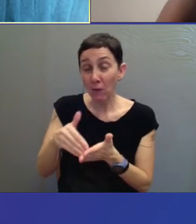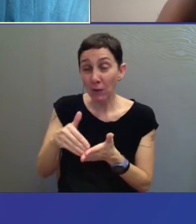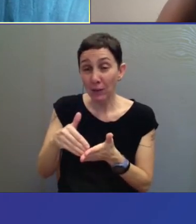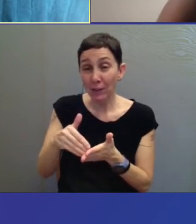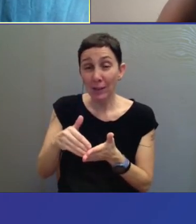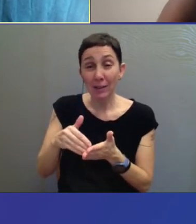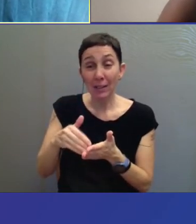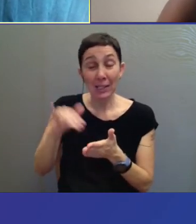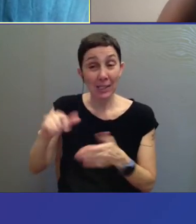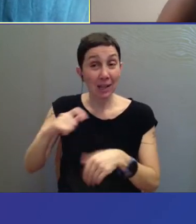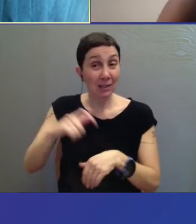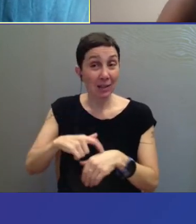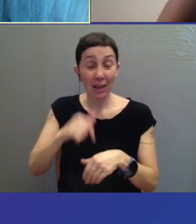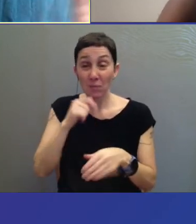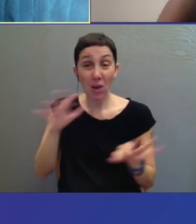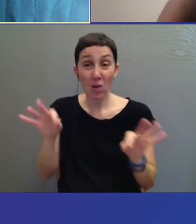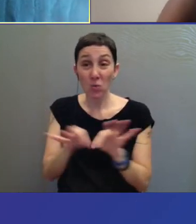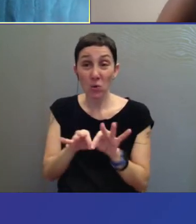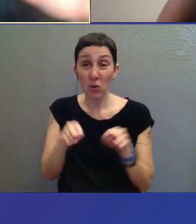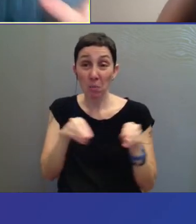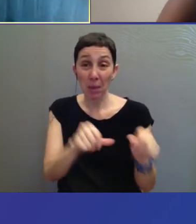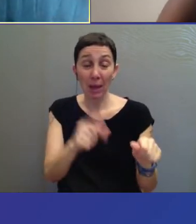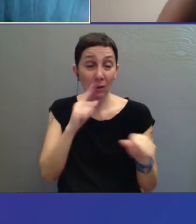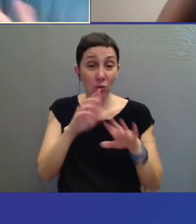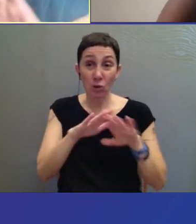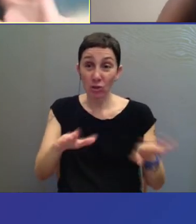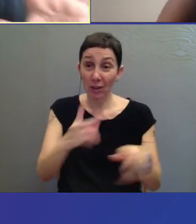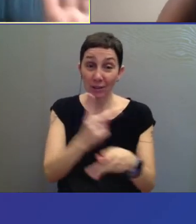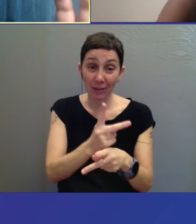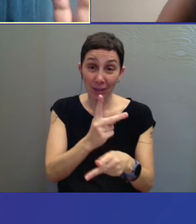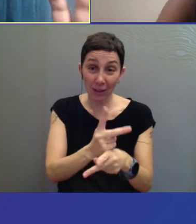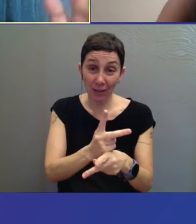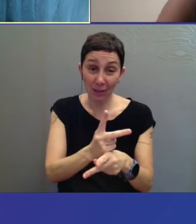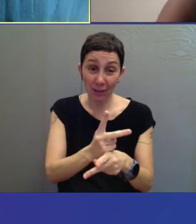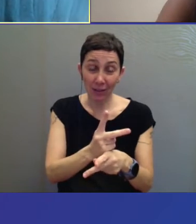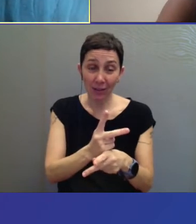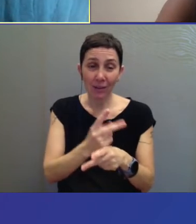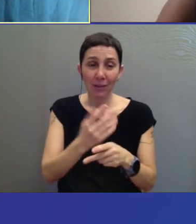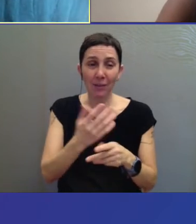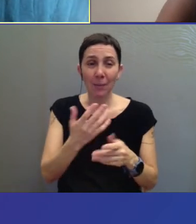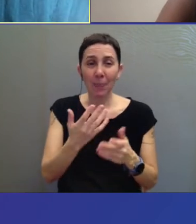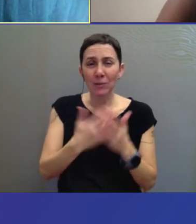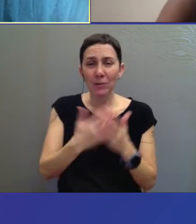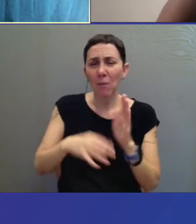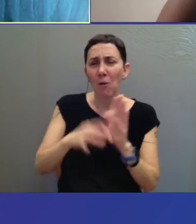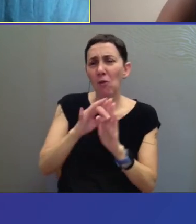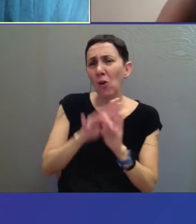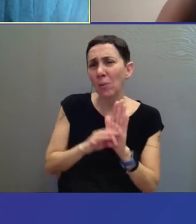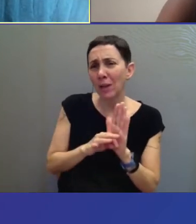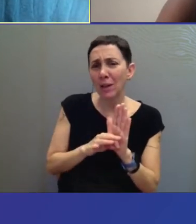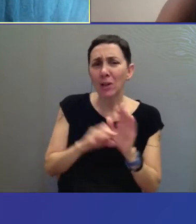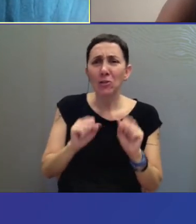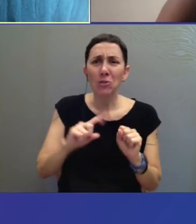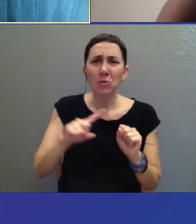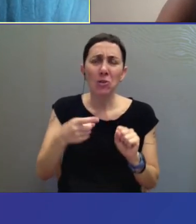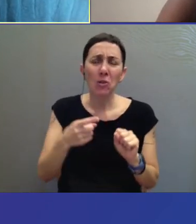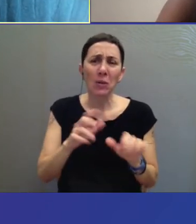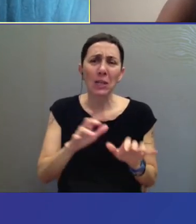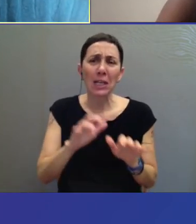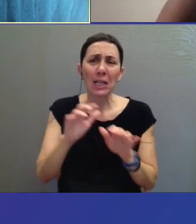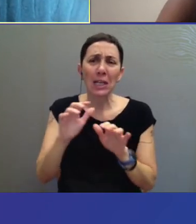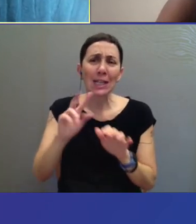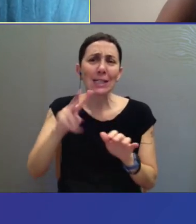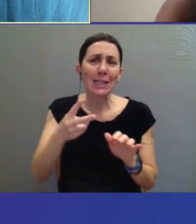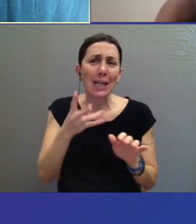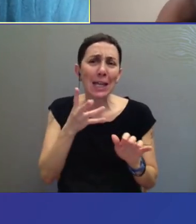time's not worth childcare? There's an algorithm or a metric to, you can only leave the house, the second parent